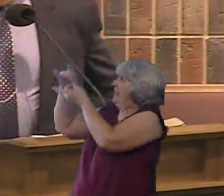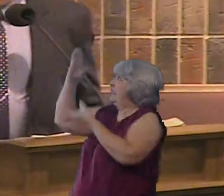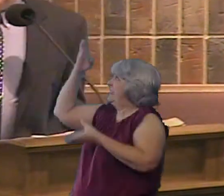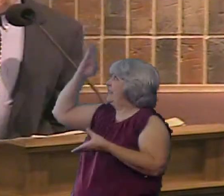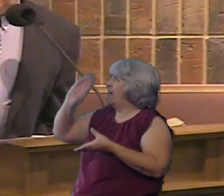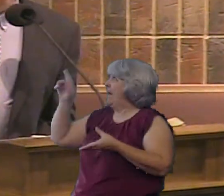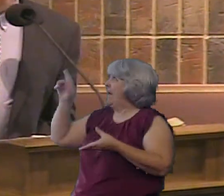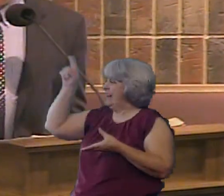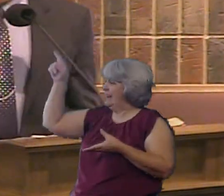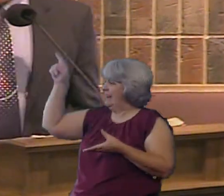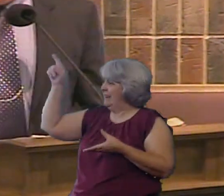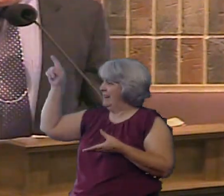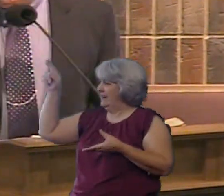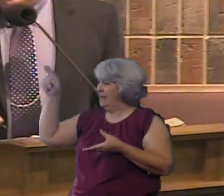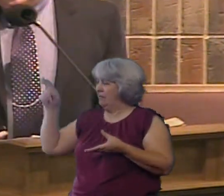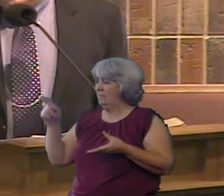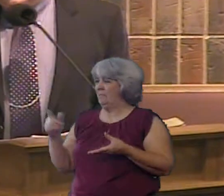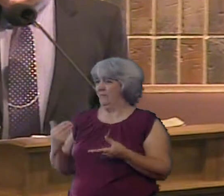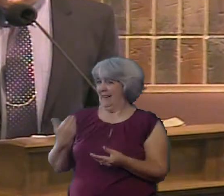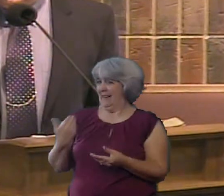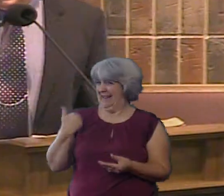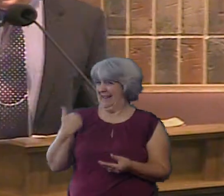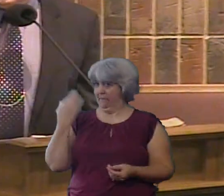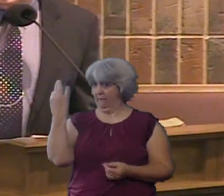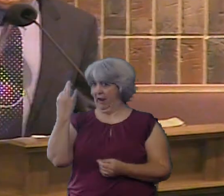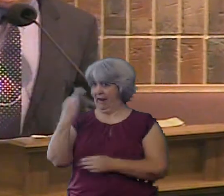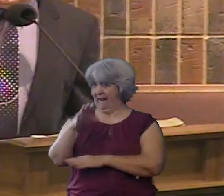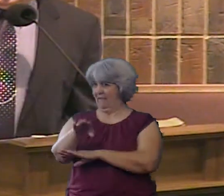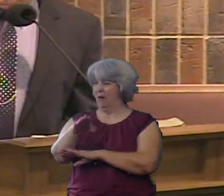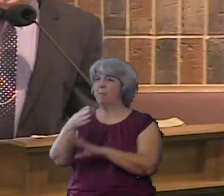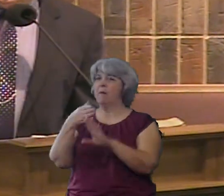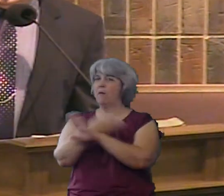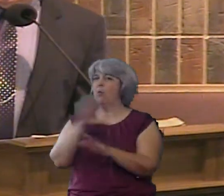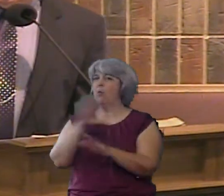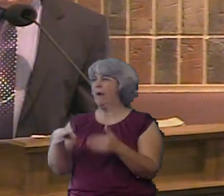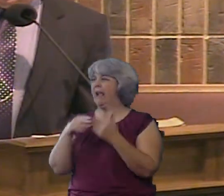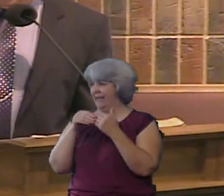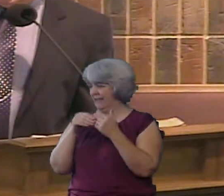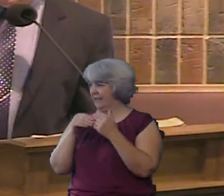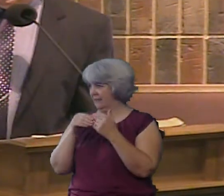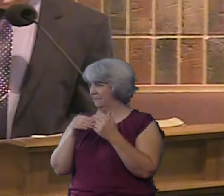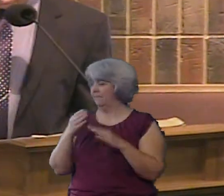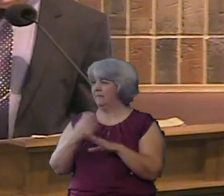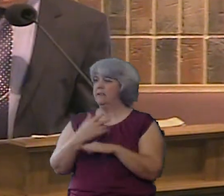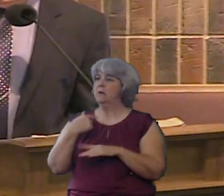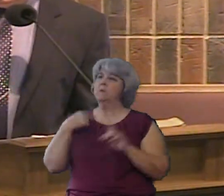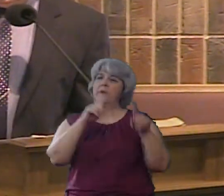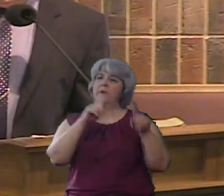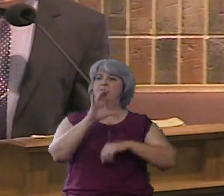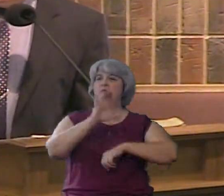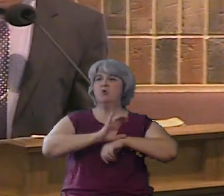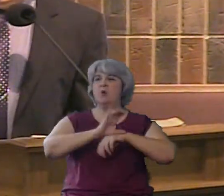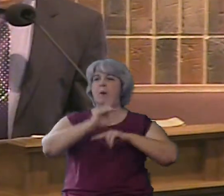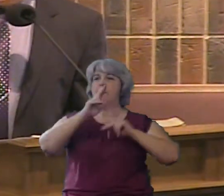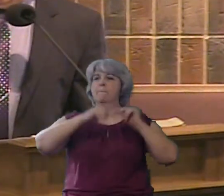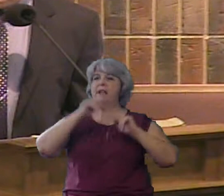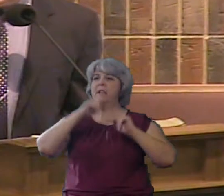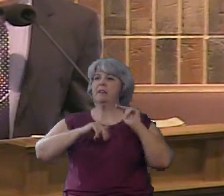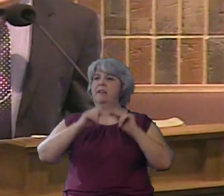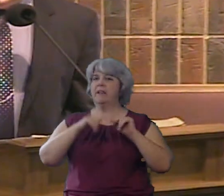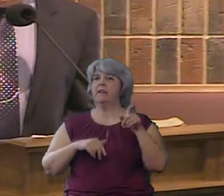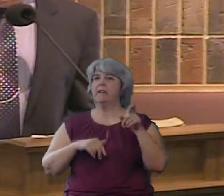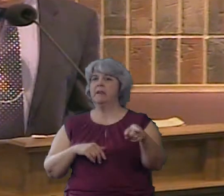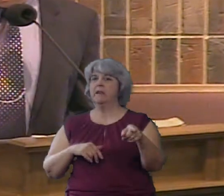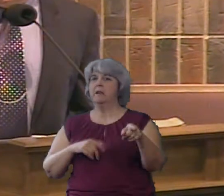Friday afternoon, preparing for Tyler and Shelby's wedding, we were at a church building that agreed to let us